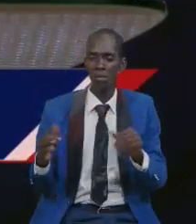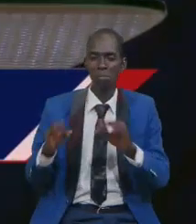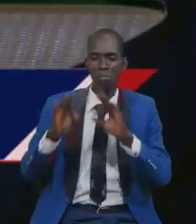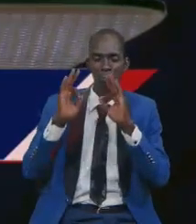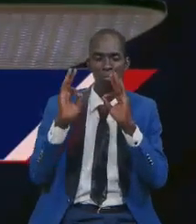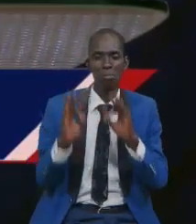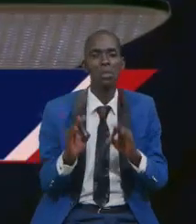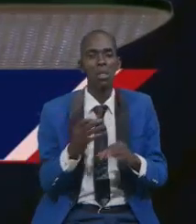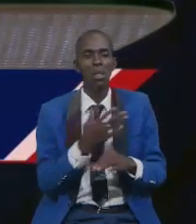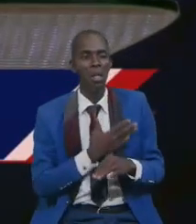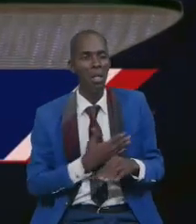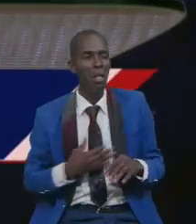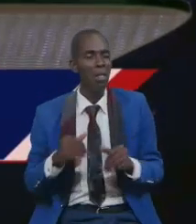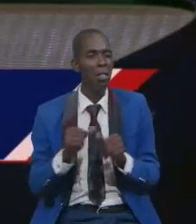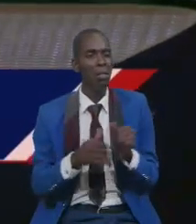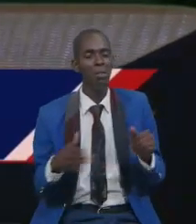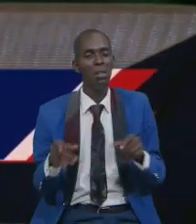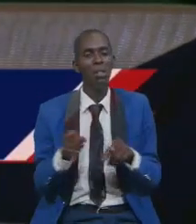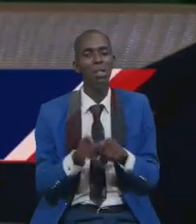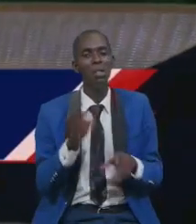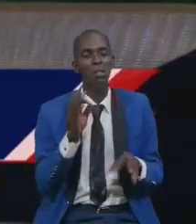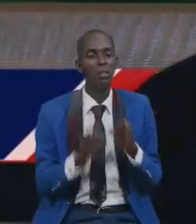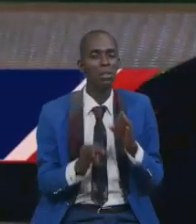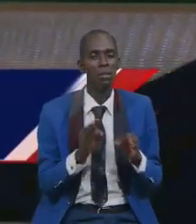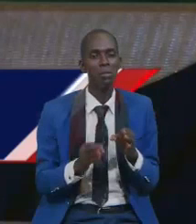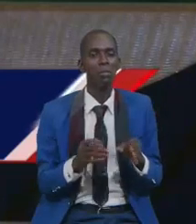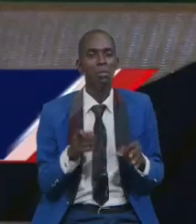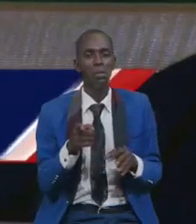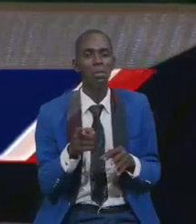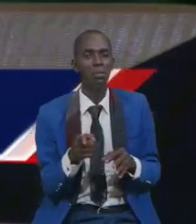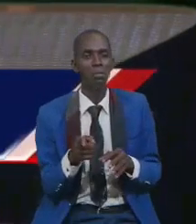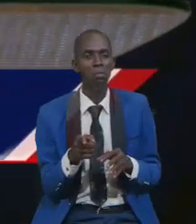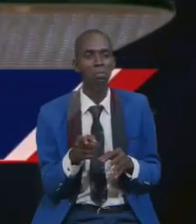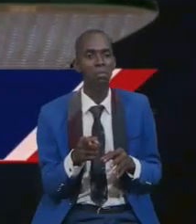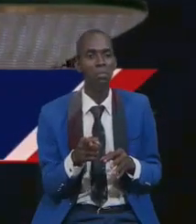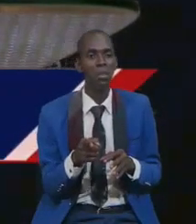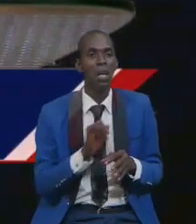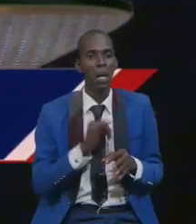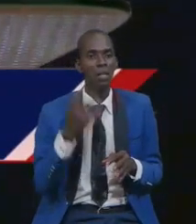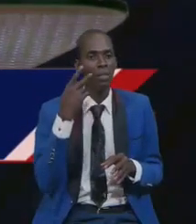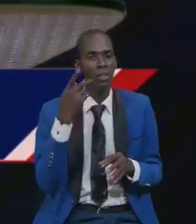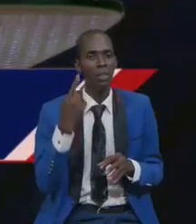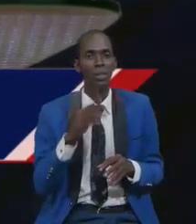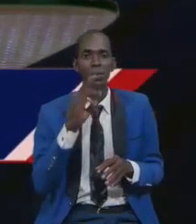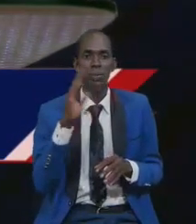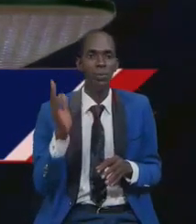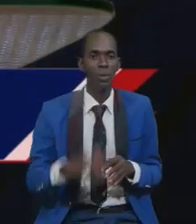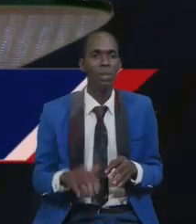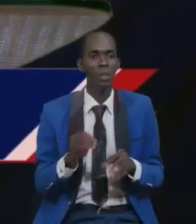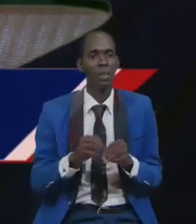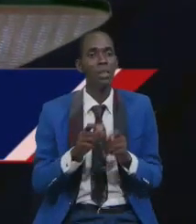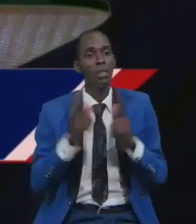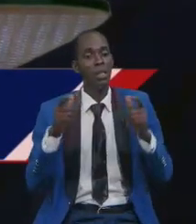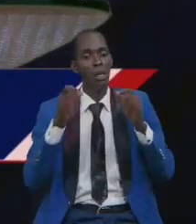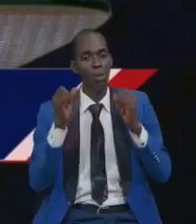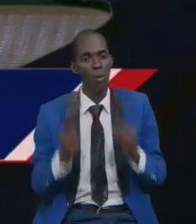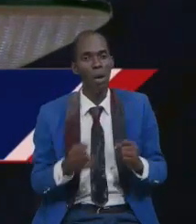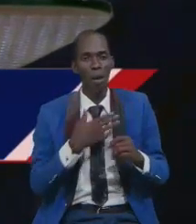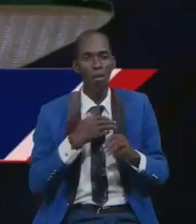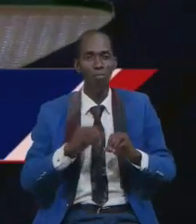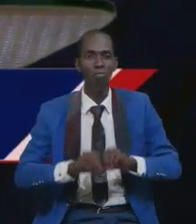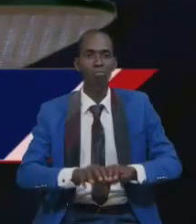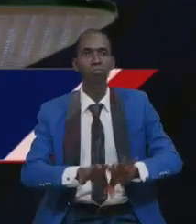that. I've seen the wicked in great power and spreading himself like a